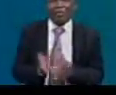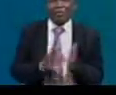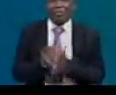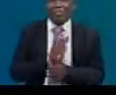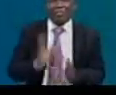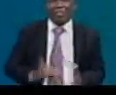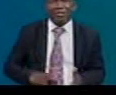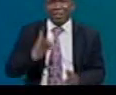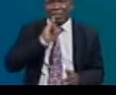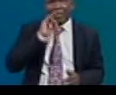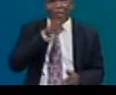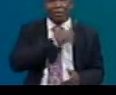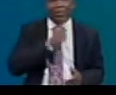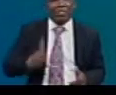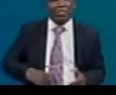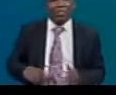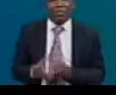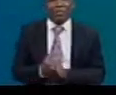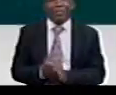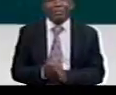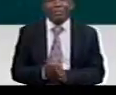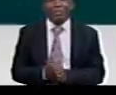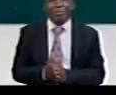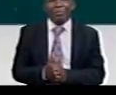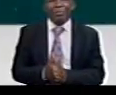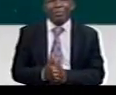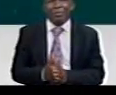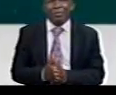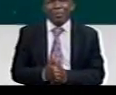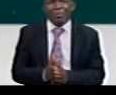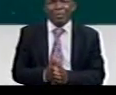Christ is Lord.